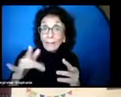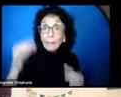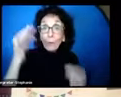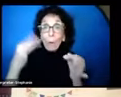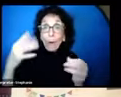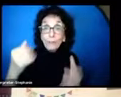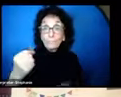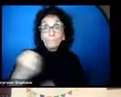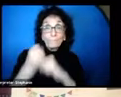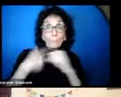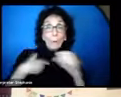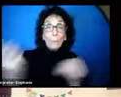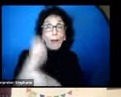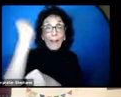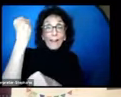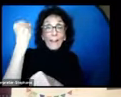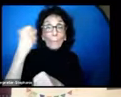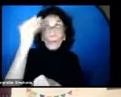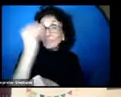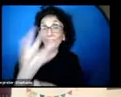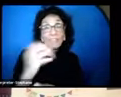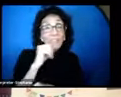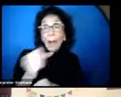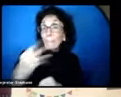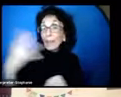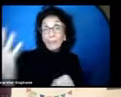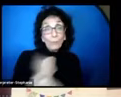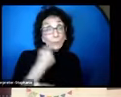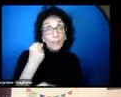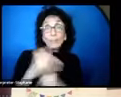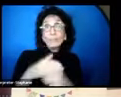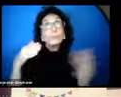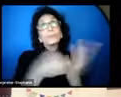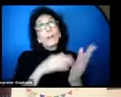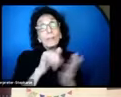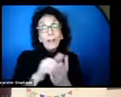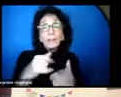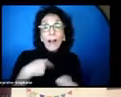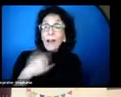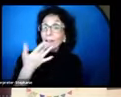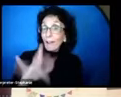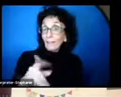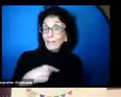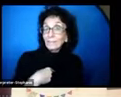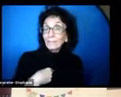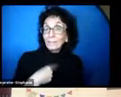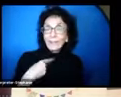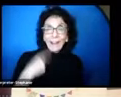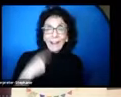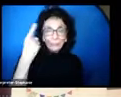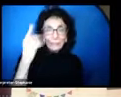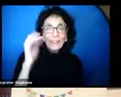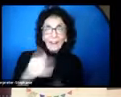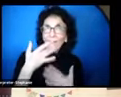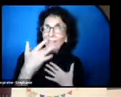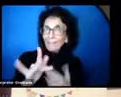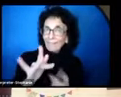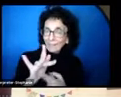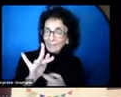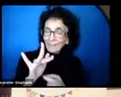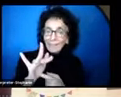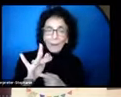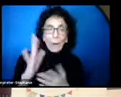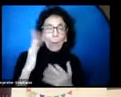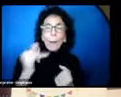victory doesn't happen very often. I was lucky and I understand that. And I'm here because I'm not the